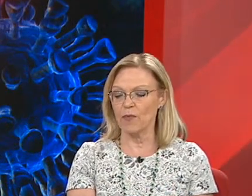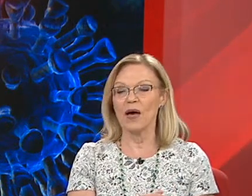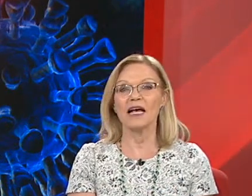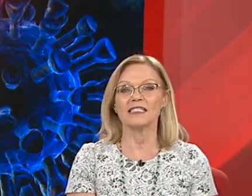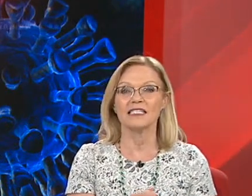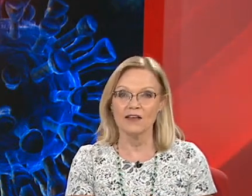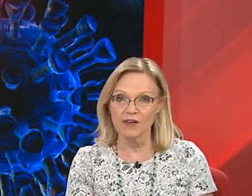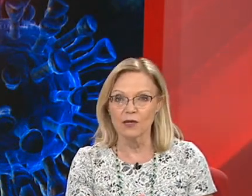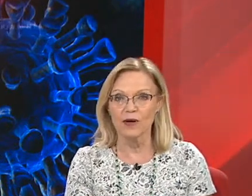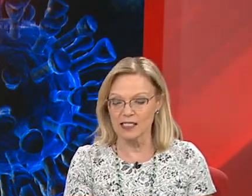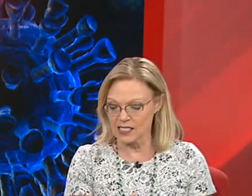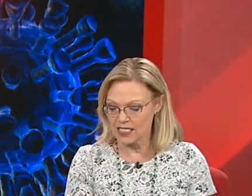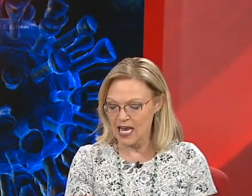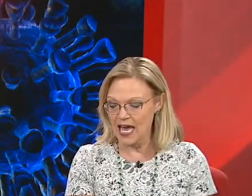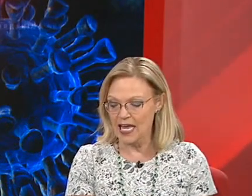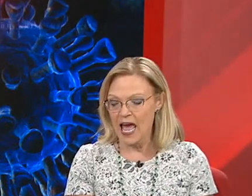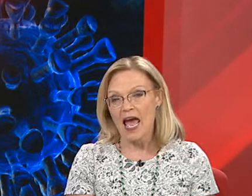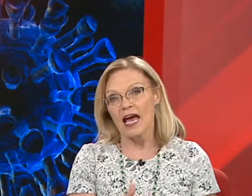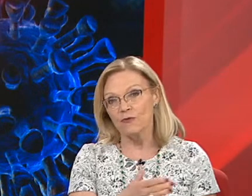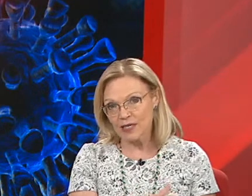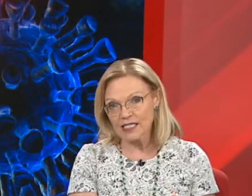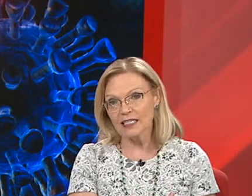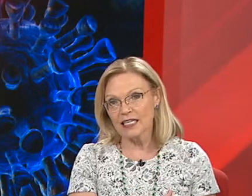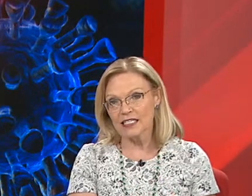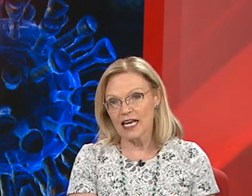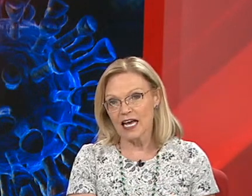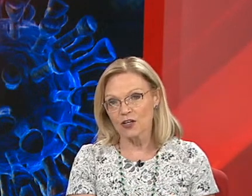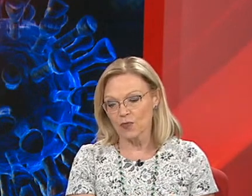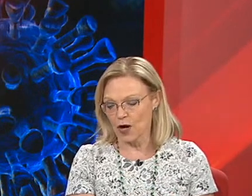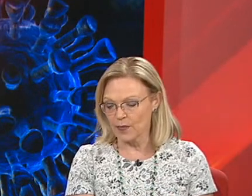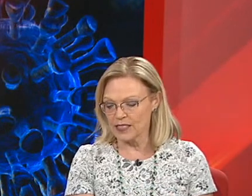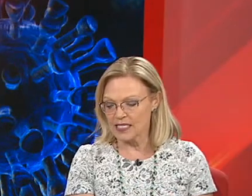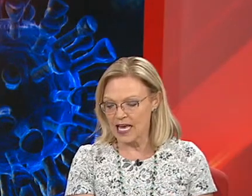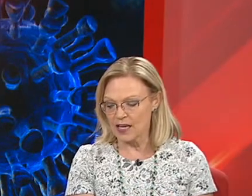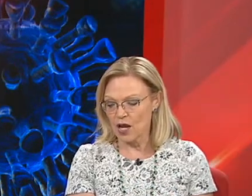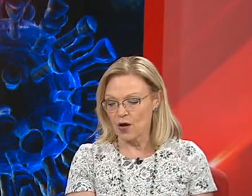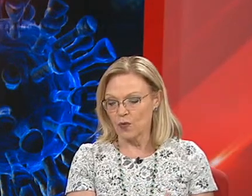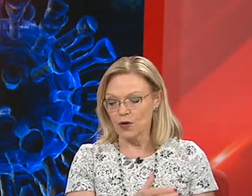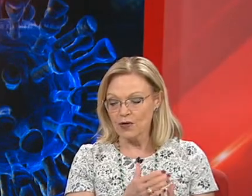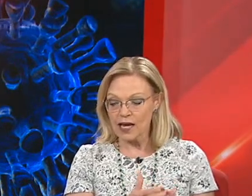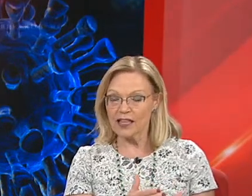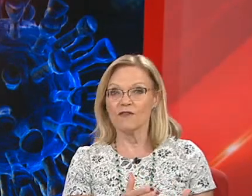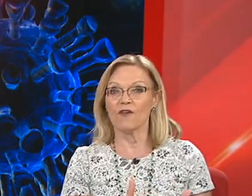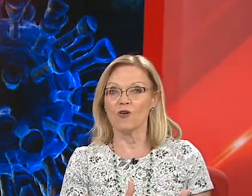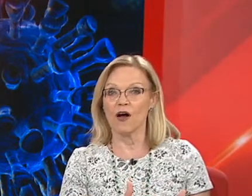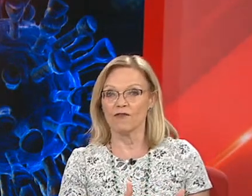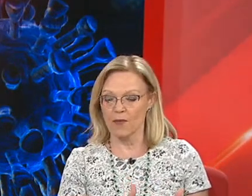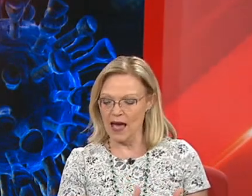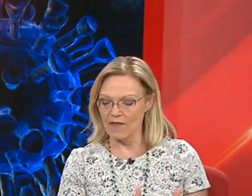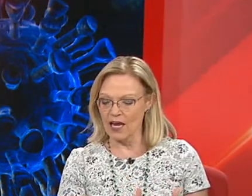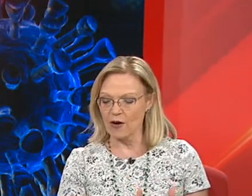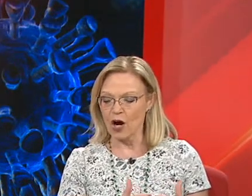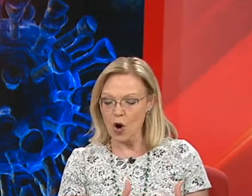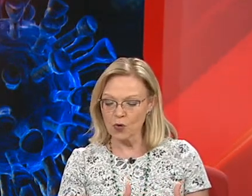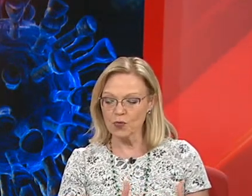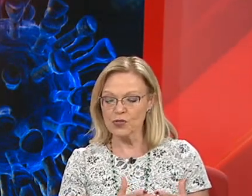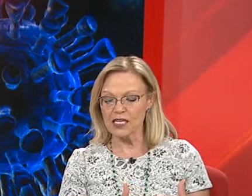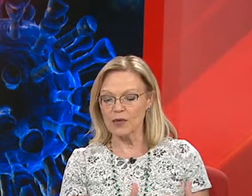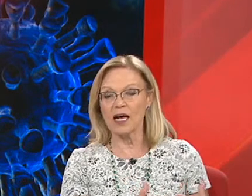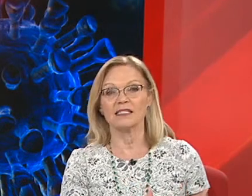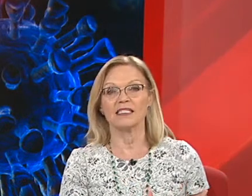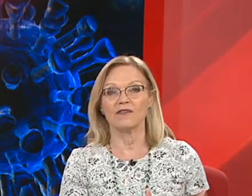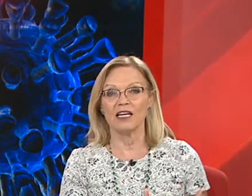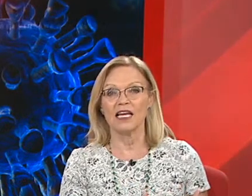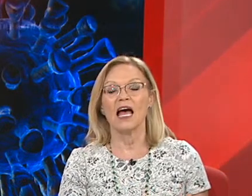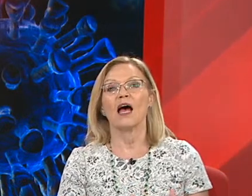talk about positivity rates today. And recently, the state health department said we're not that far off from having our own